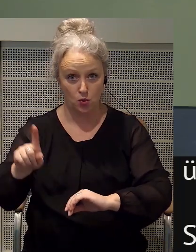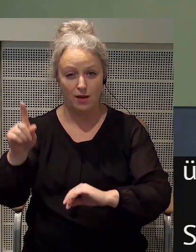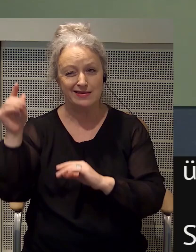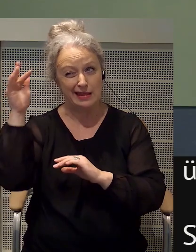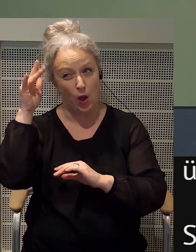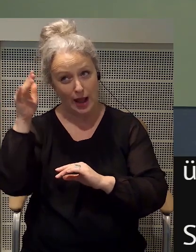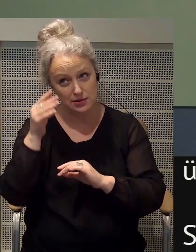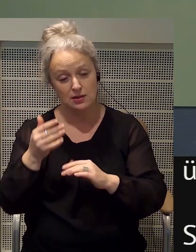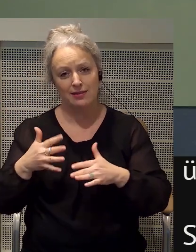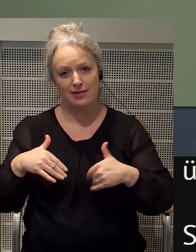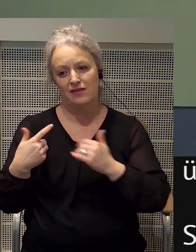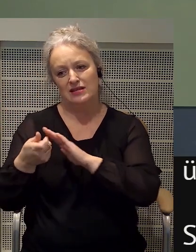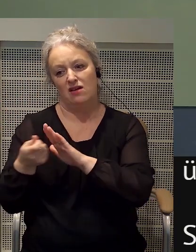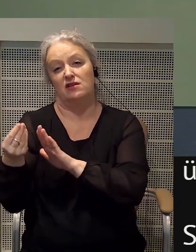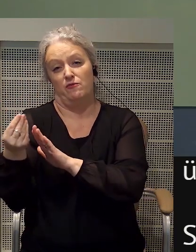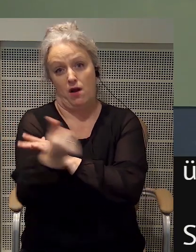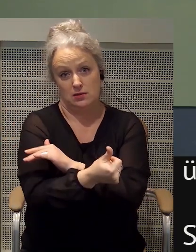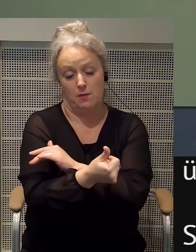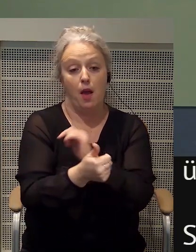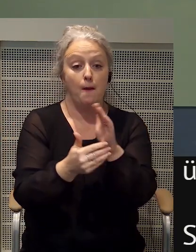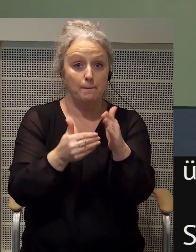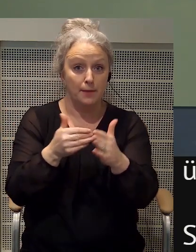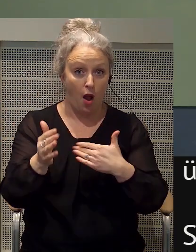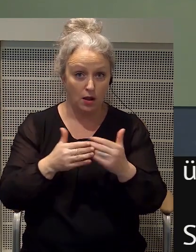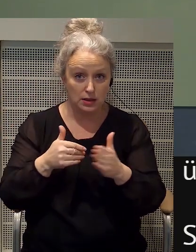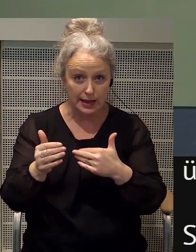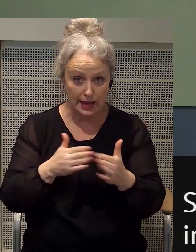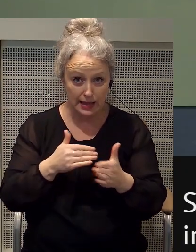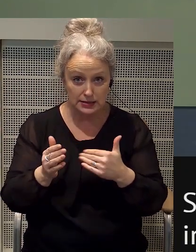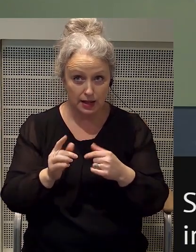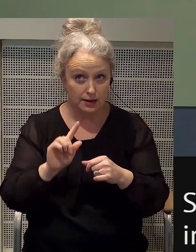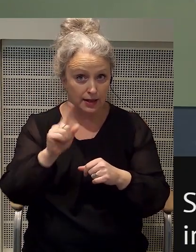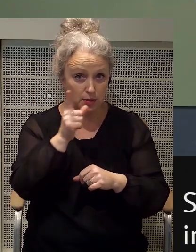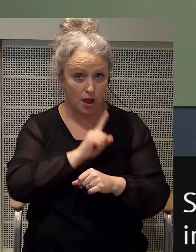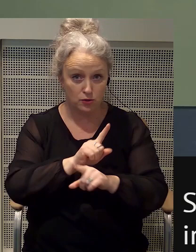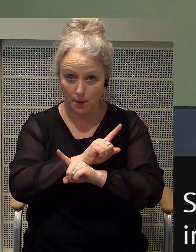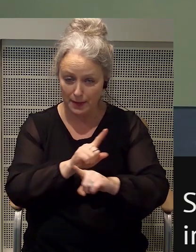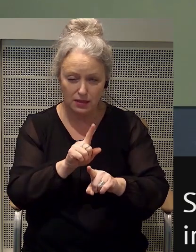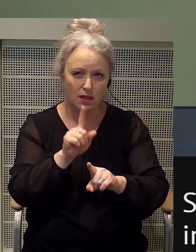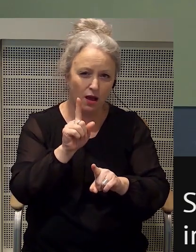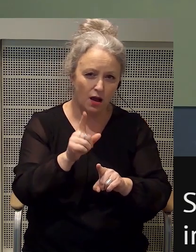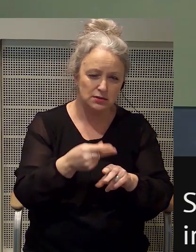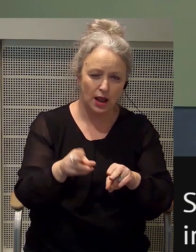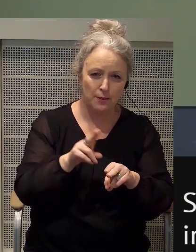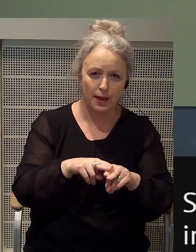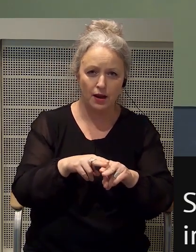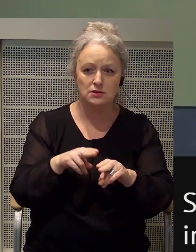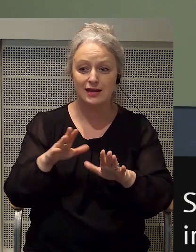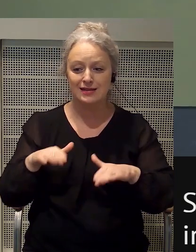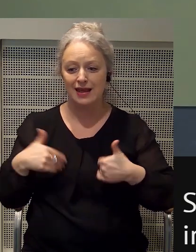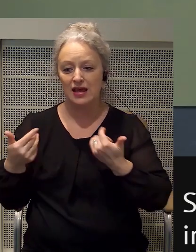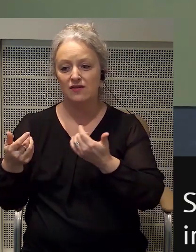the last phases. Now, in theory, they are financing it, reimbursing it